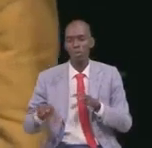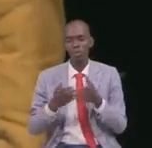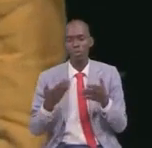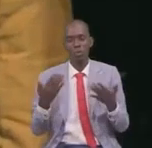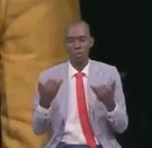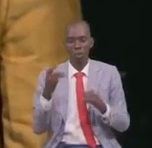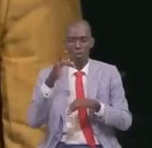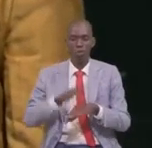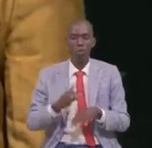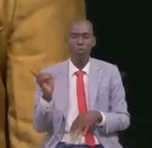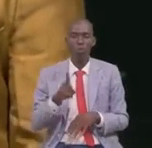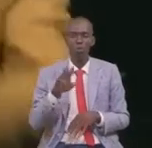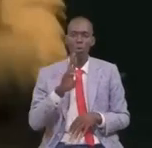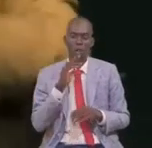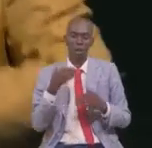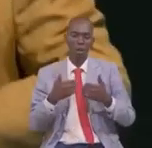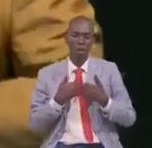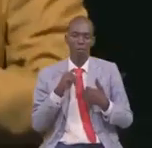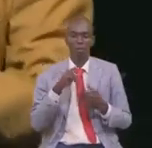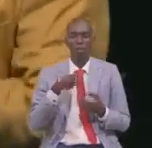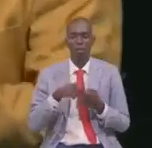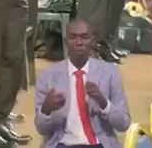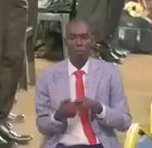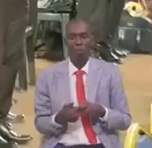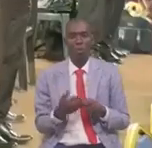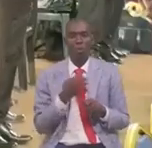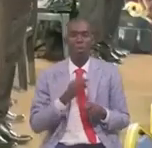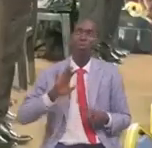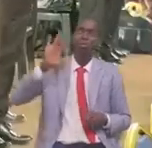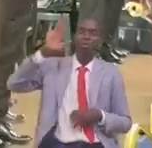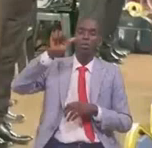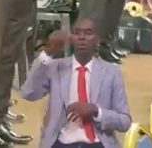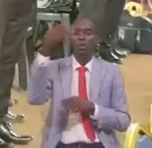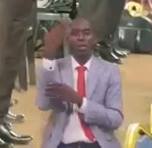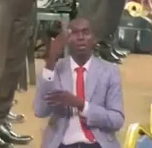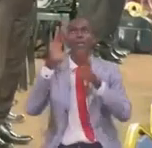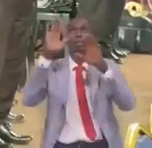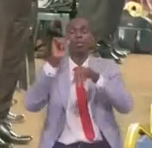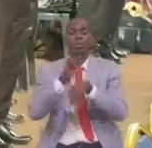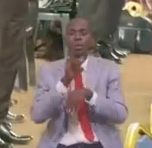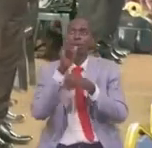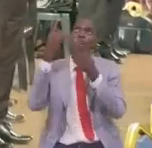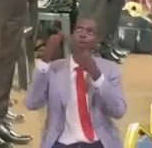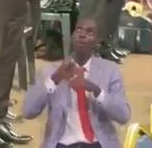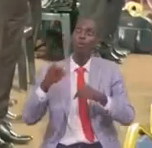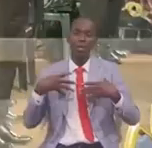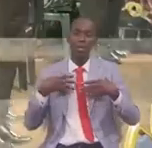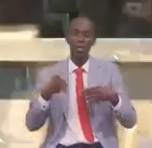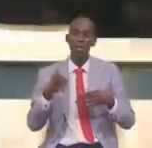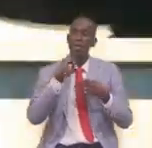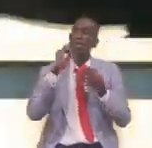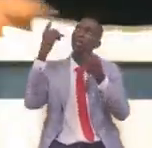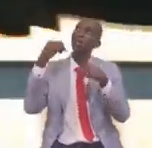the problem is and raise up the other hand. Miracle is coming. Healing is coming. Deliverance